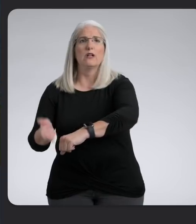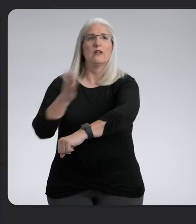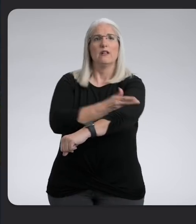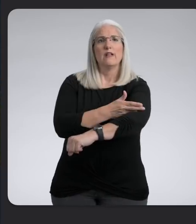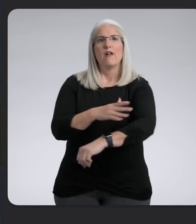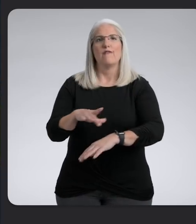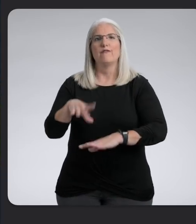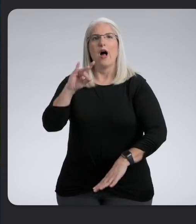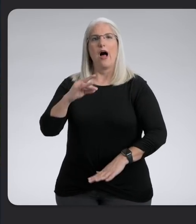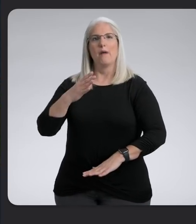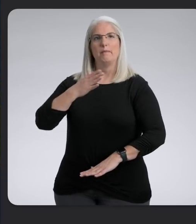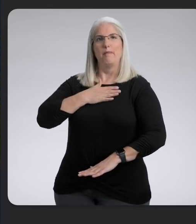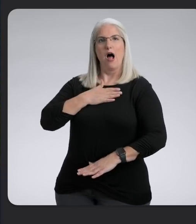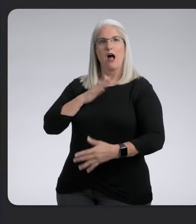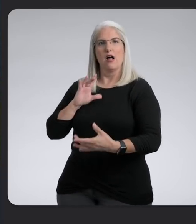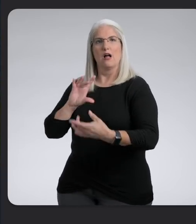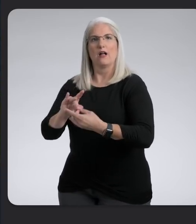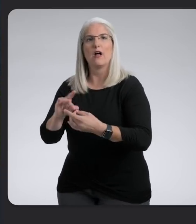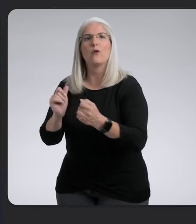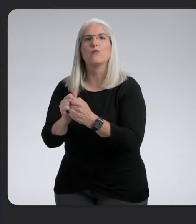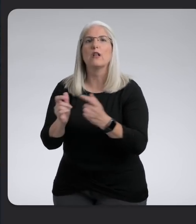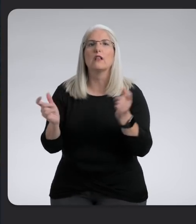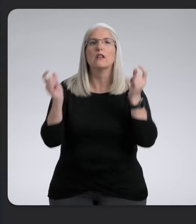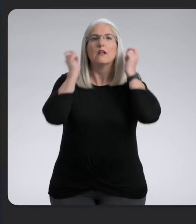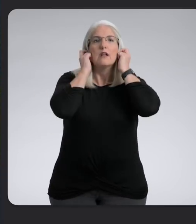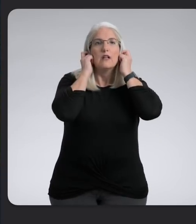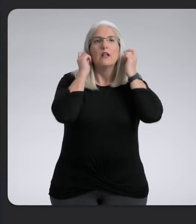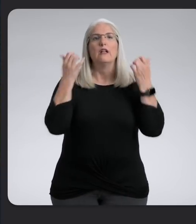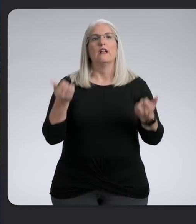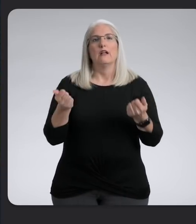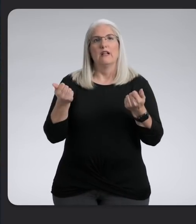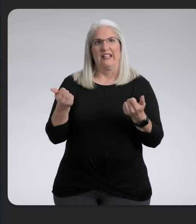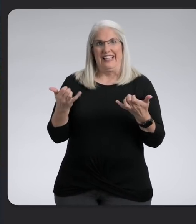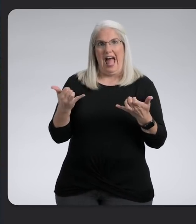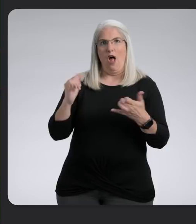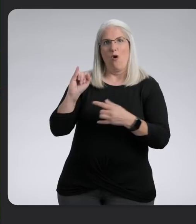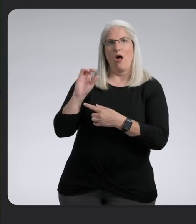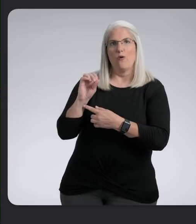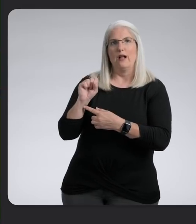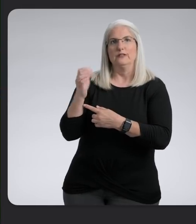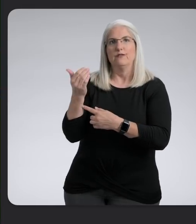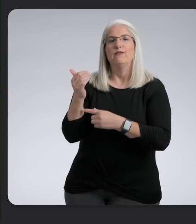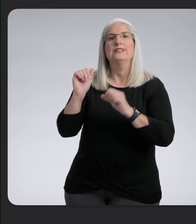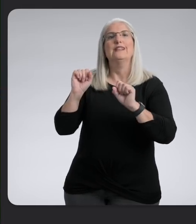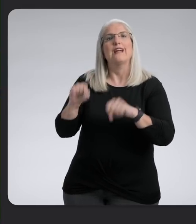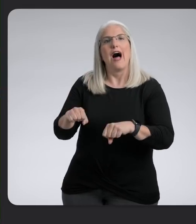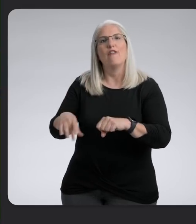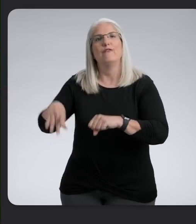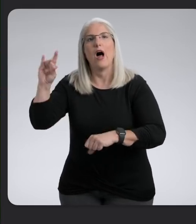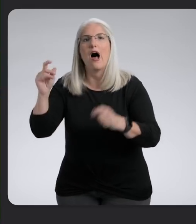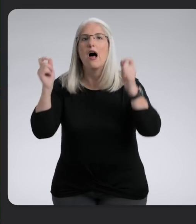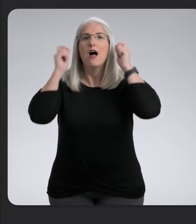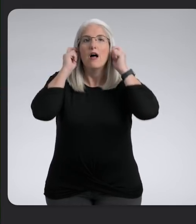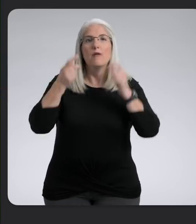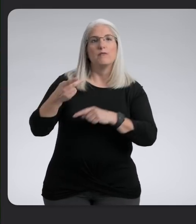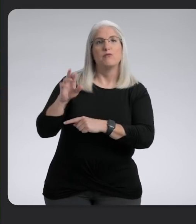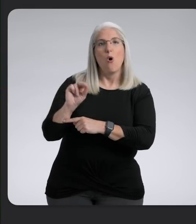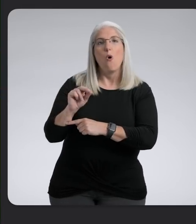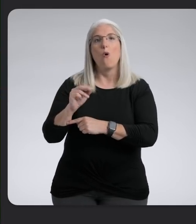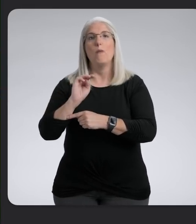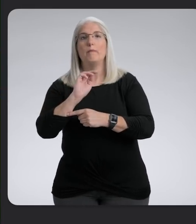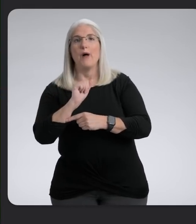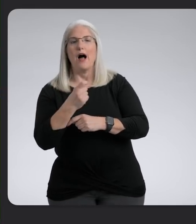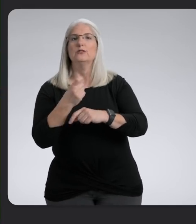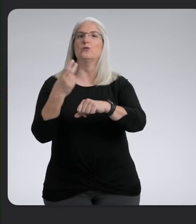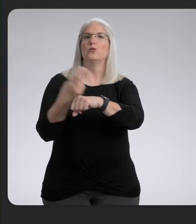iOS 15, you can locate your AirPods Pro and AirPods Max using the Find My network. Your AirPods simply send out a secure Bluetooth beacon that